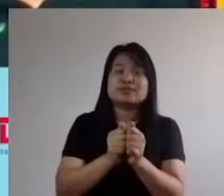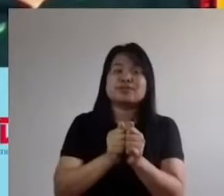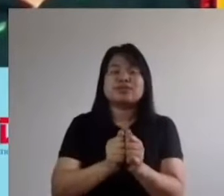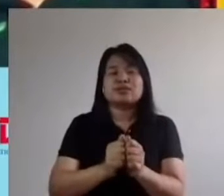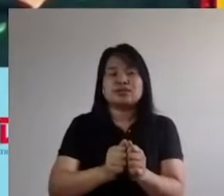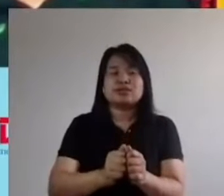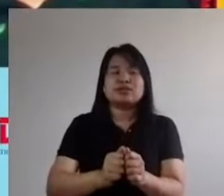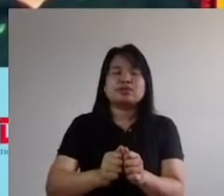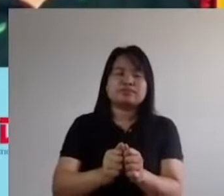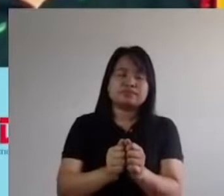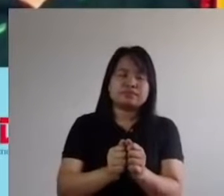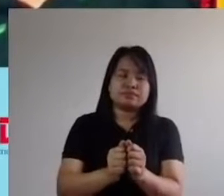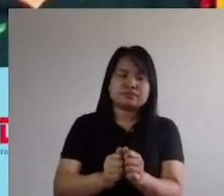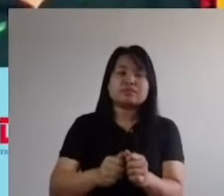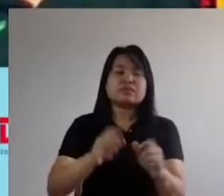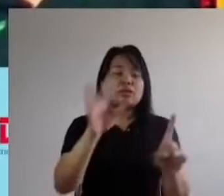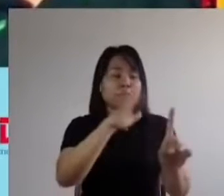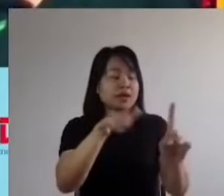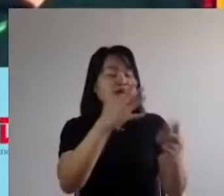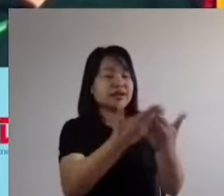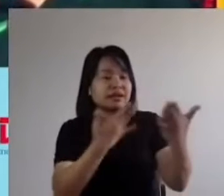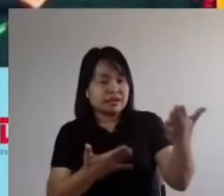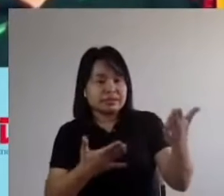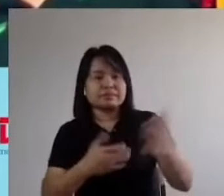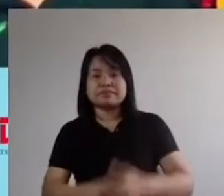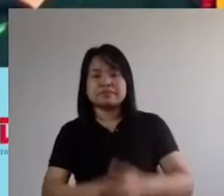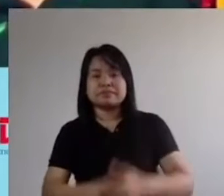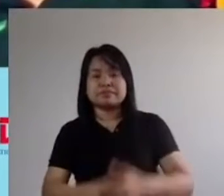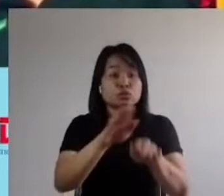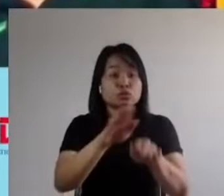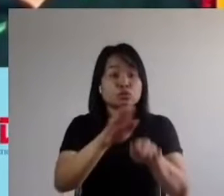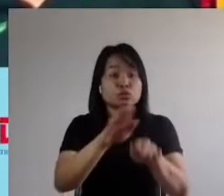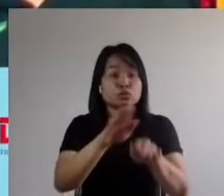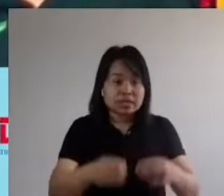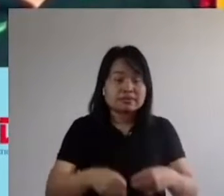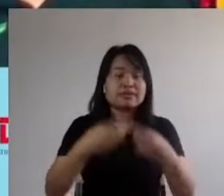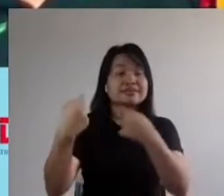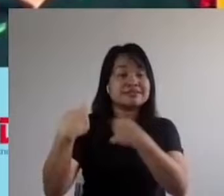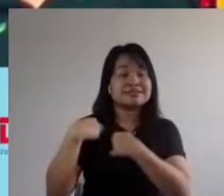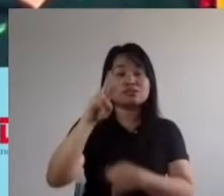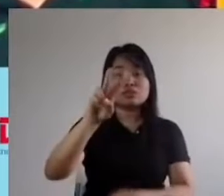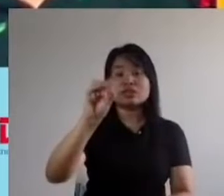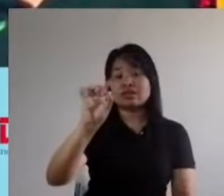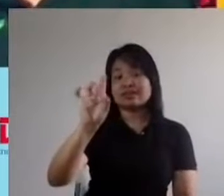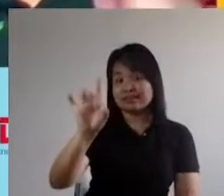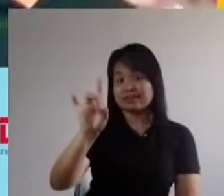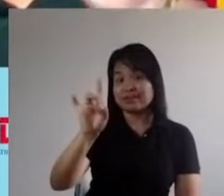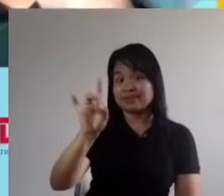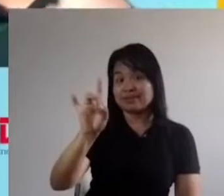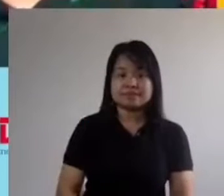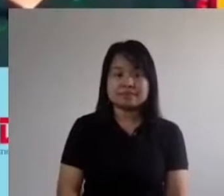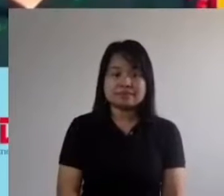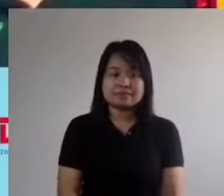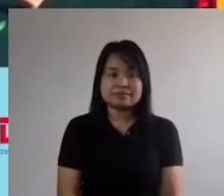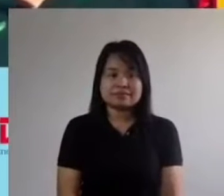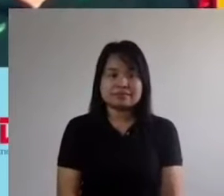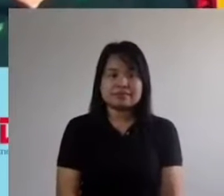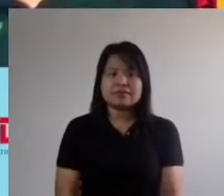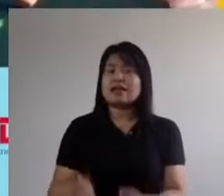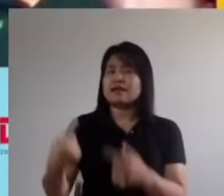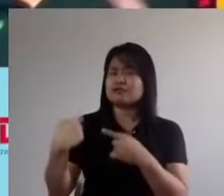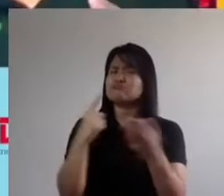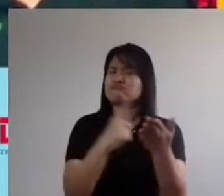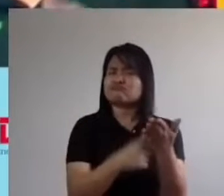indicators that was gradually released since 2018 or school year 2018. So to discuss in